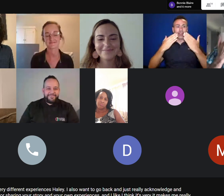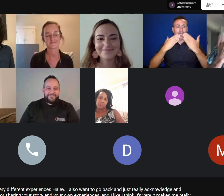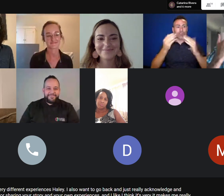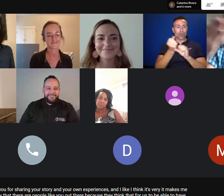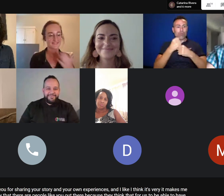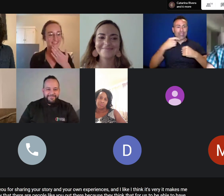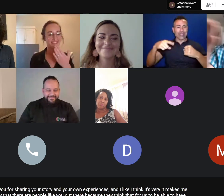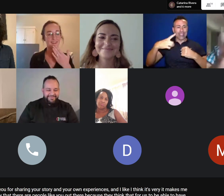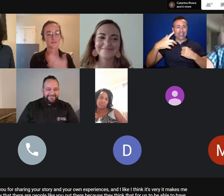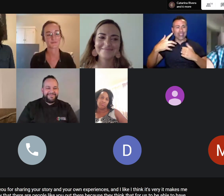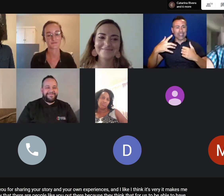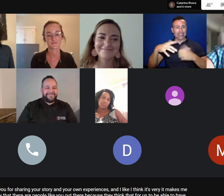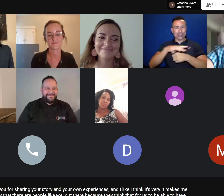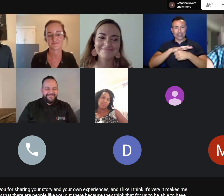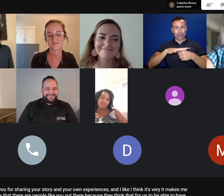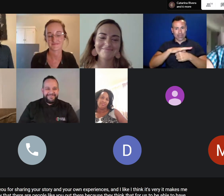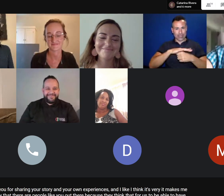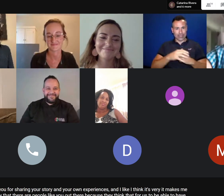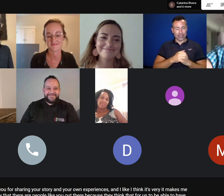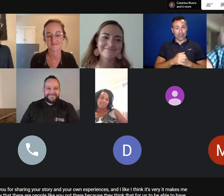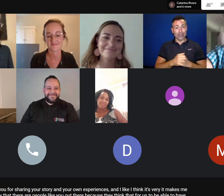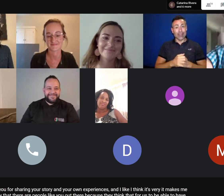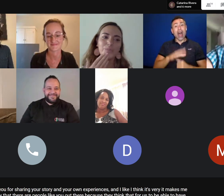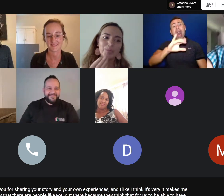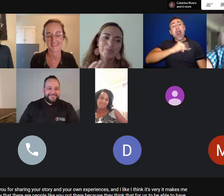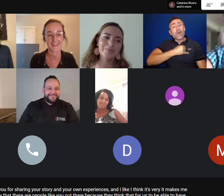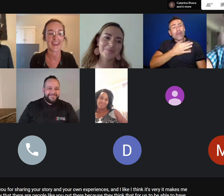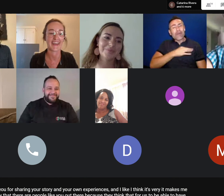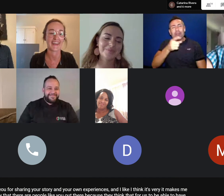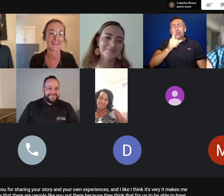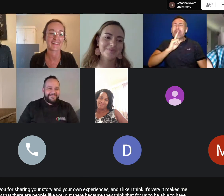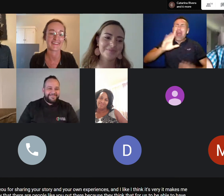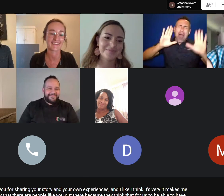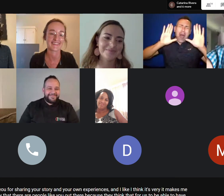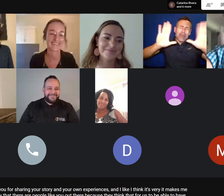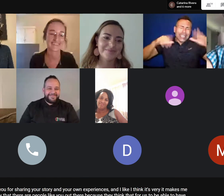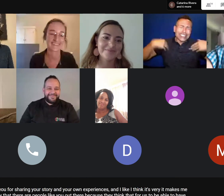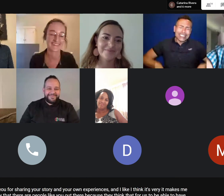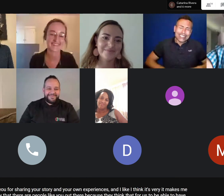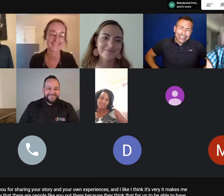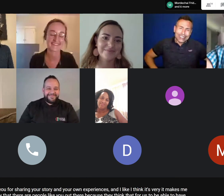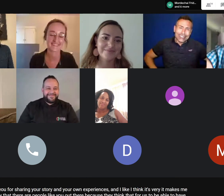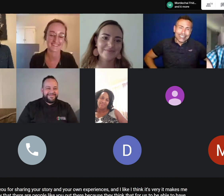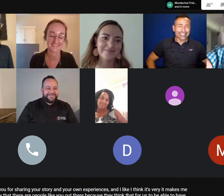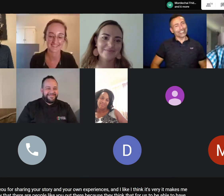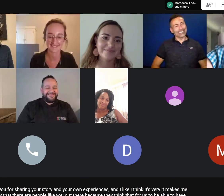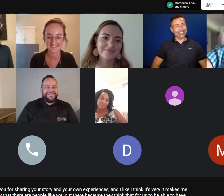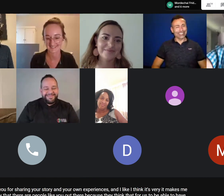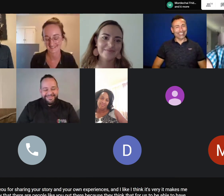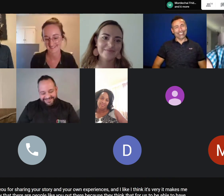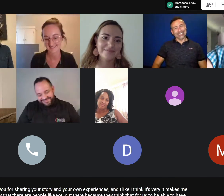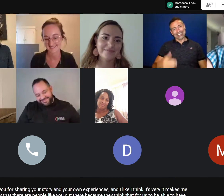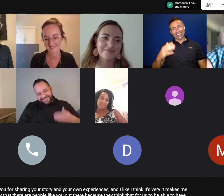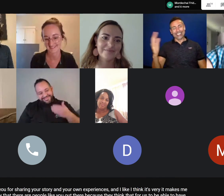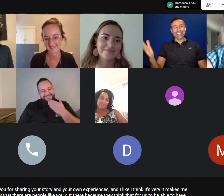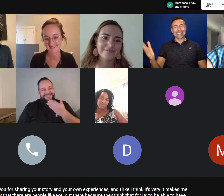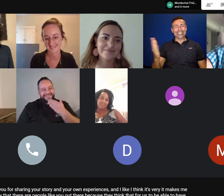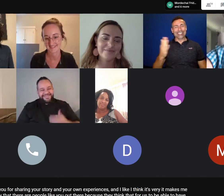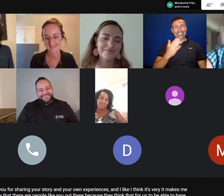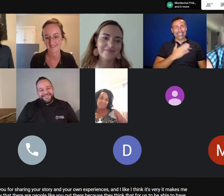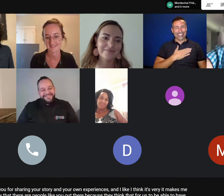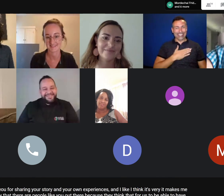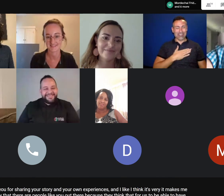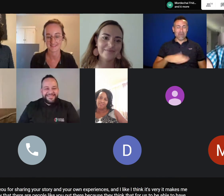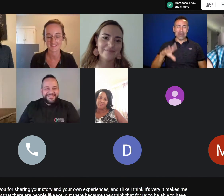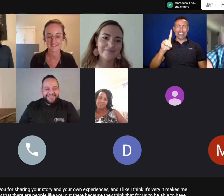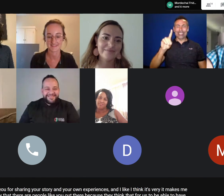you. And Juan, you are so amazing. So my disability journey is a little